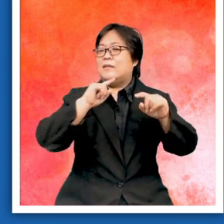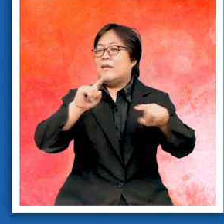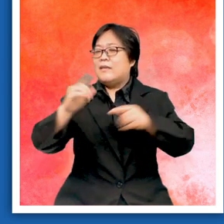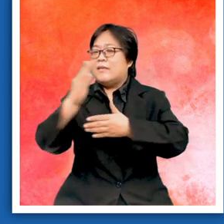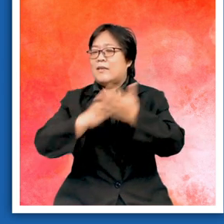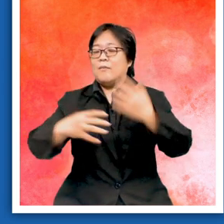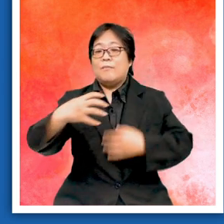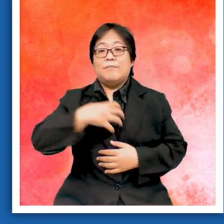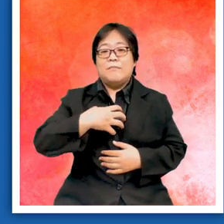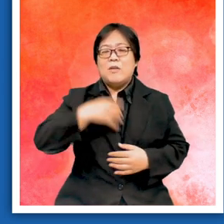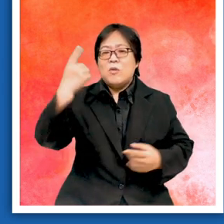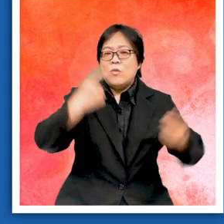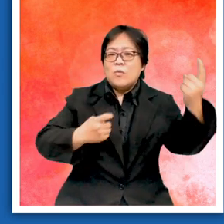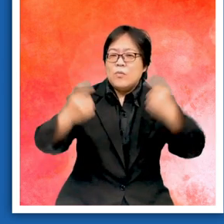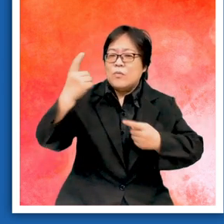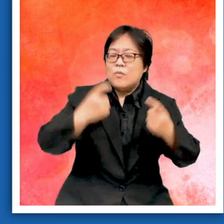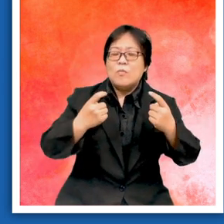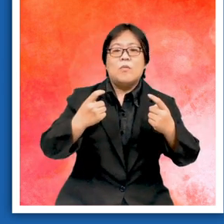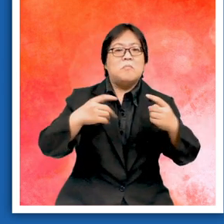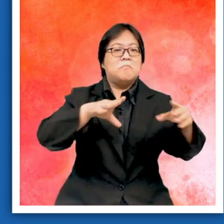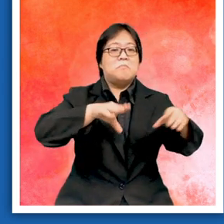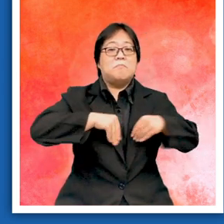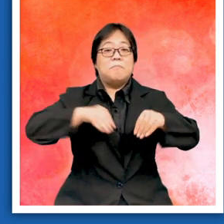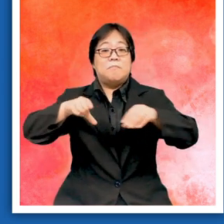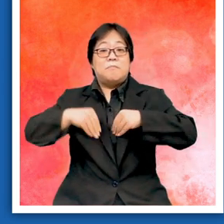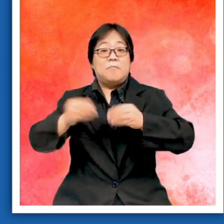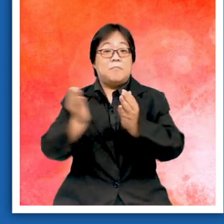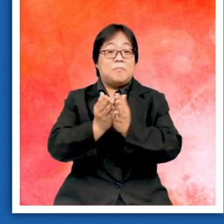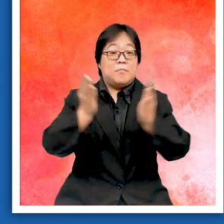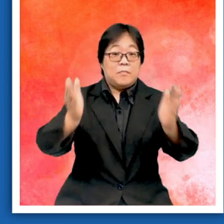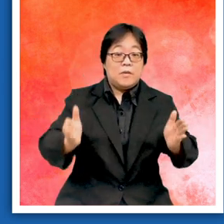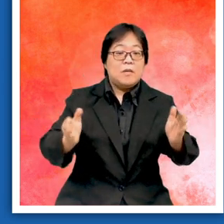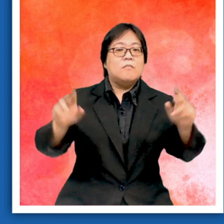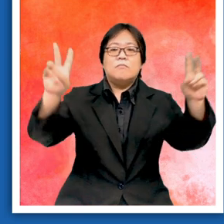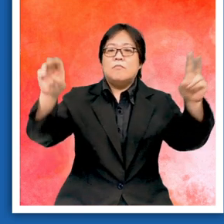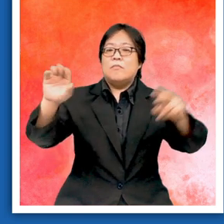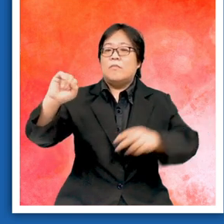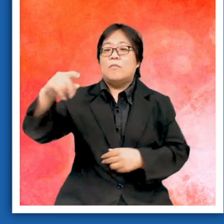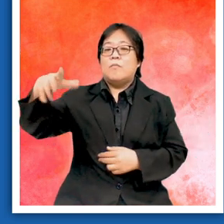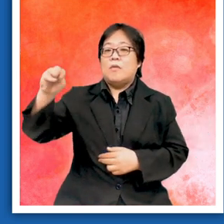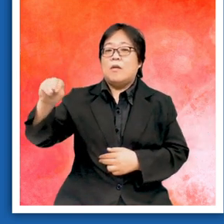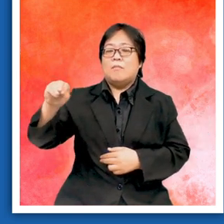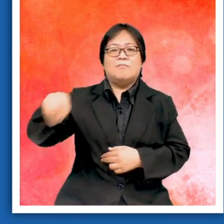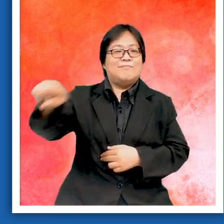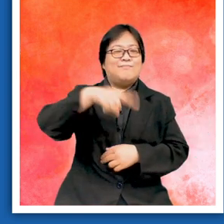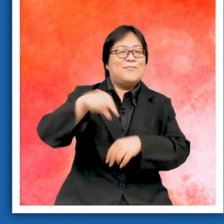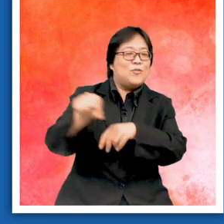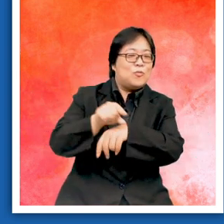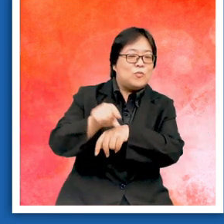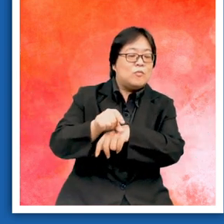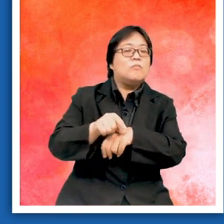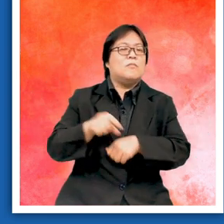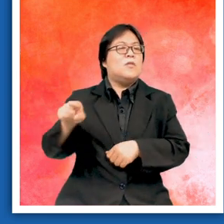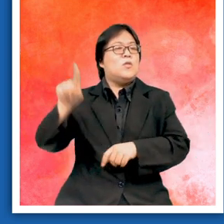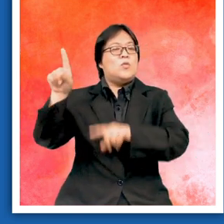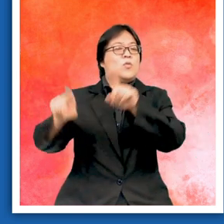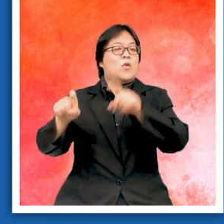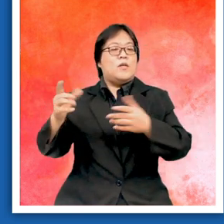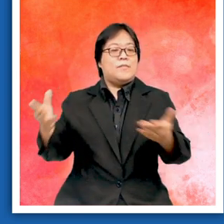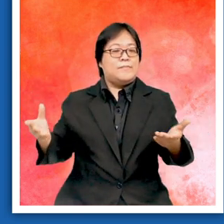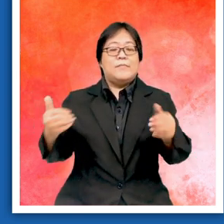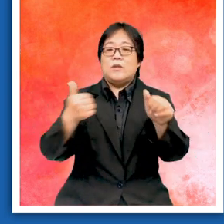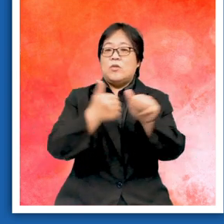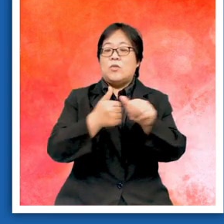I will now answer some of the common questions that we normally receive from students regarding spectrum usage issues.